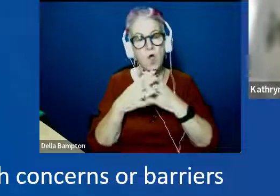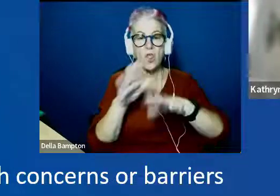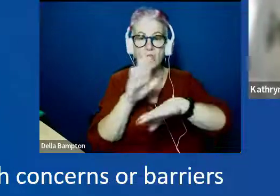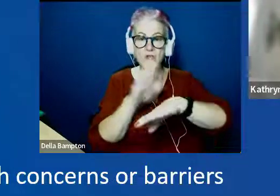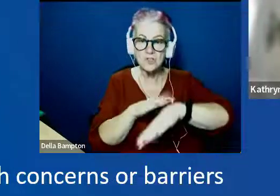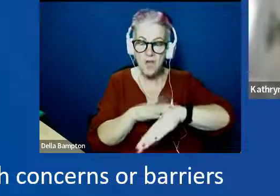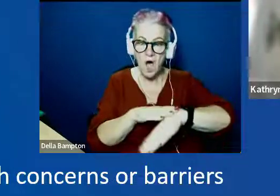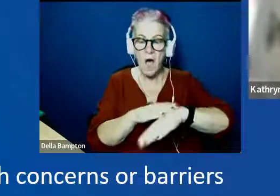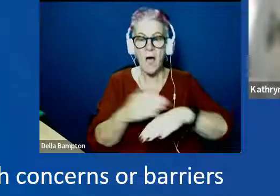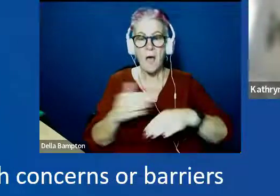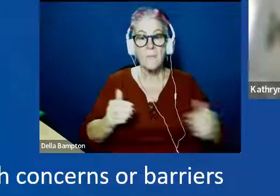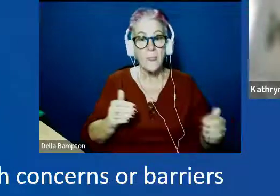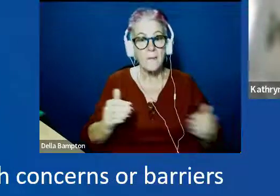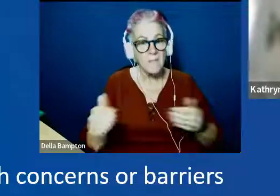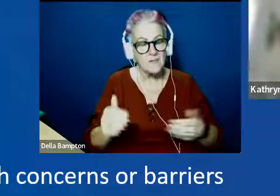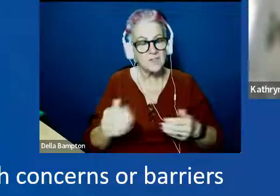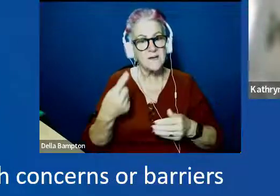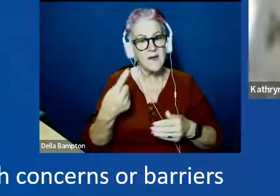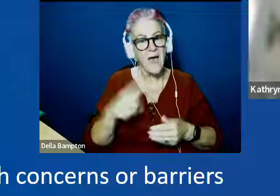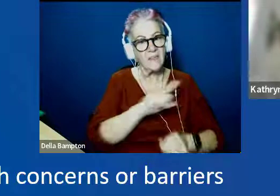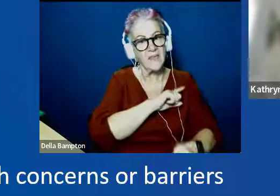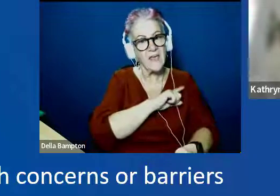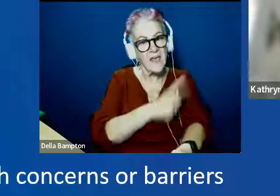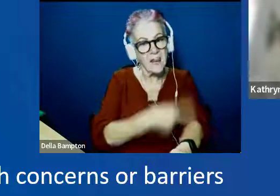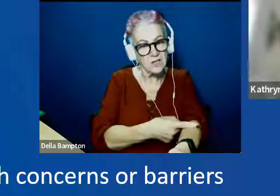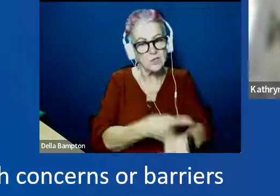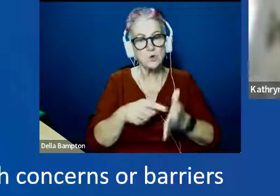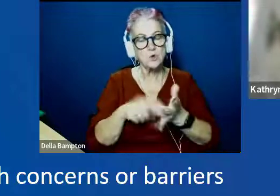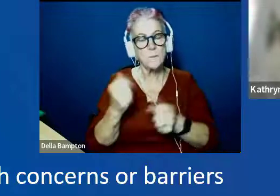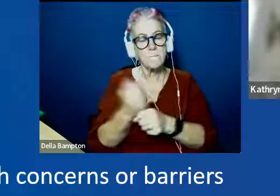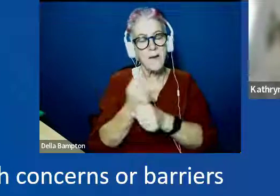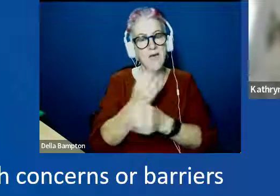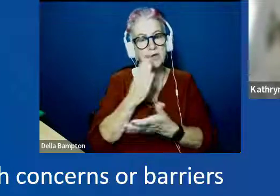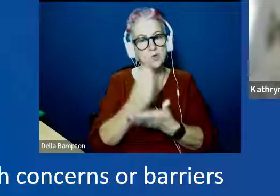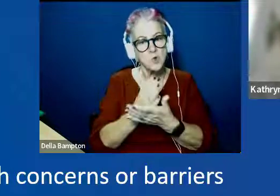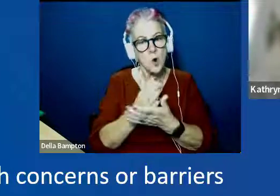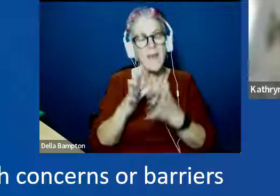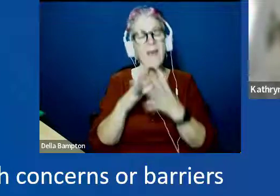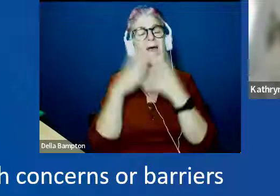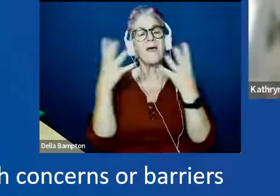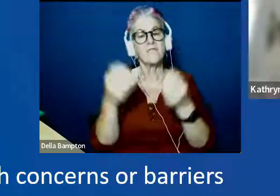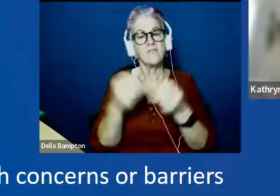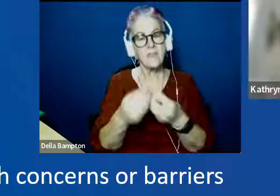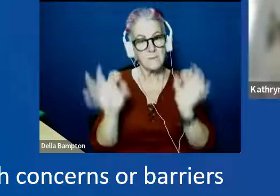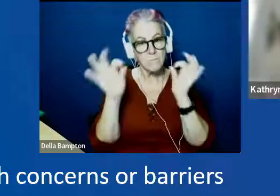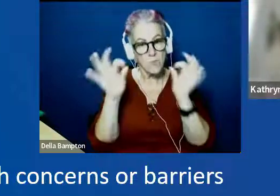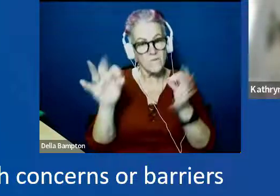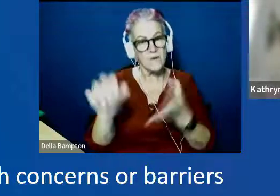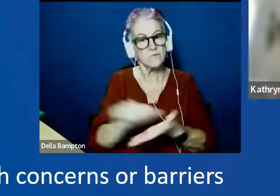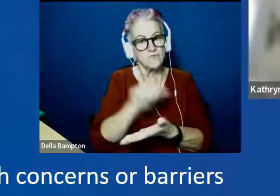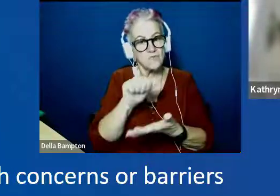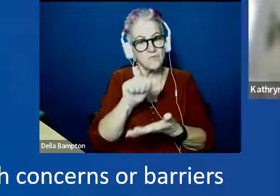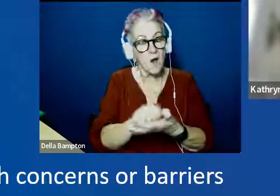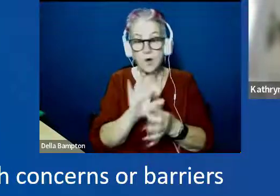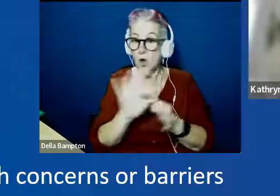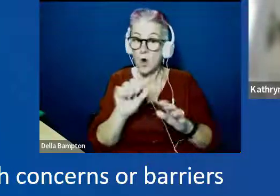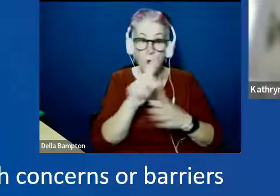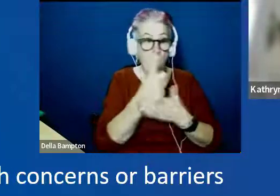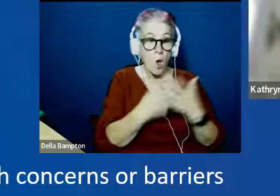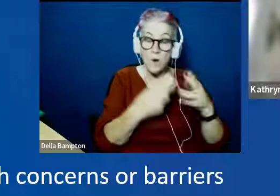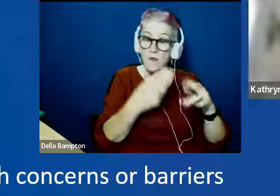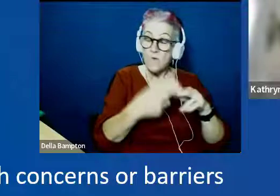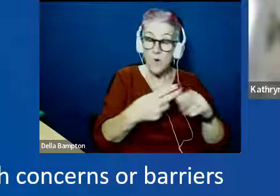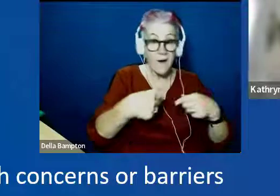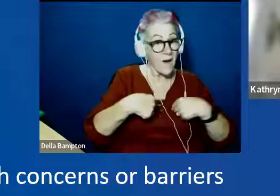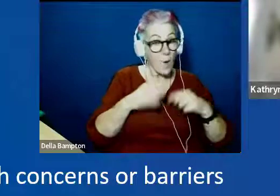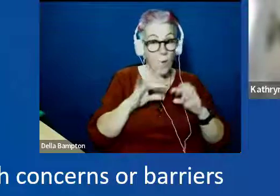the energy in getting it right. It's not just a great outcome for our own organisations, it's a fantastic outcome for the